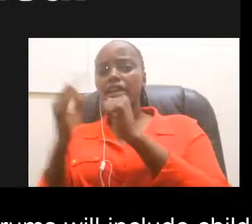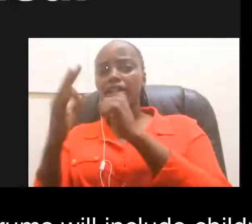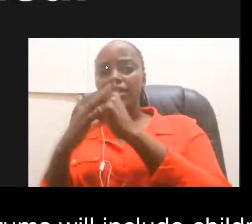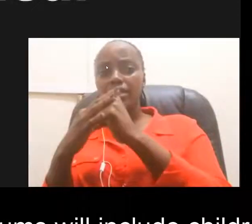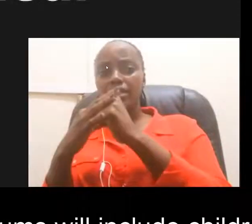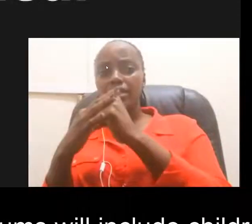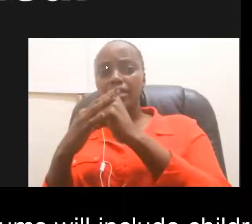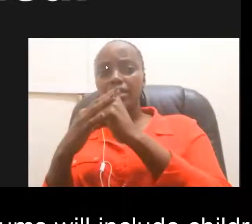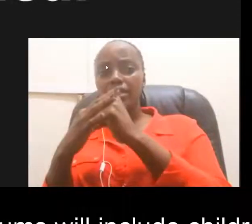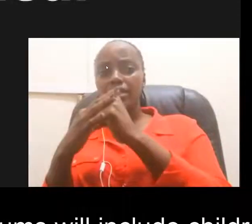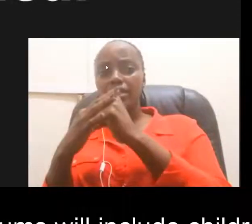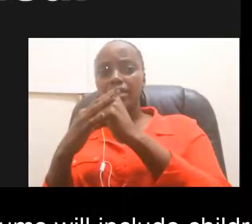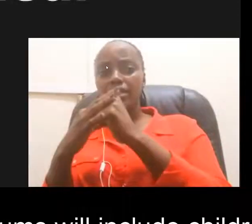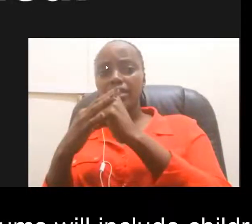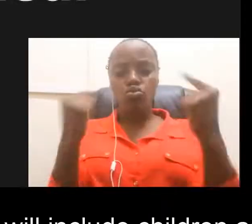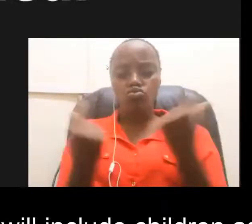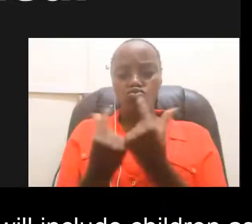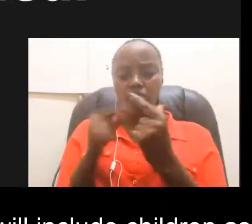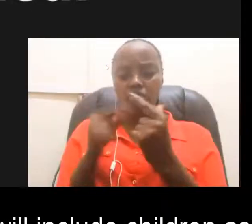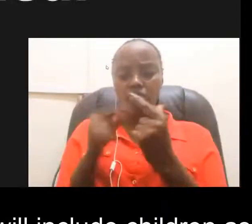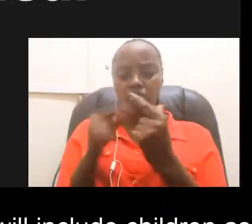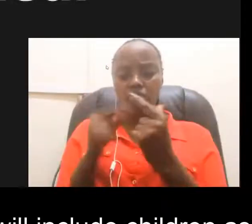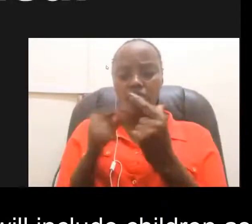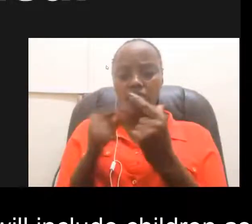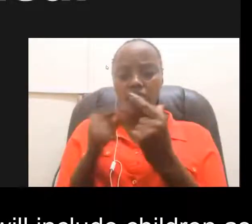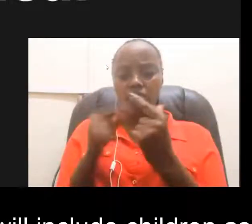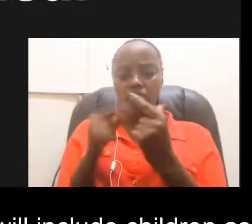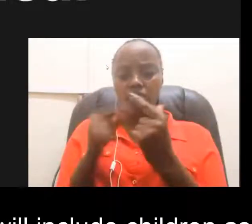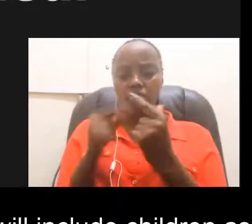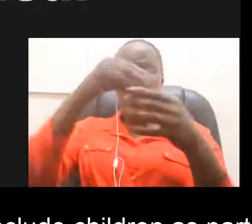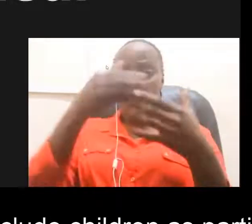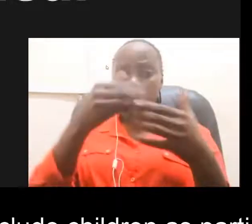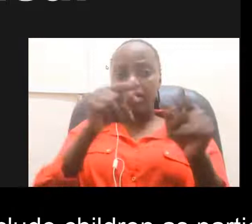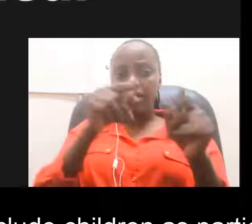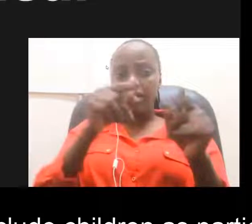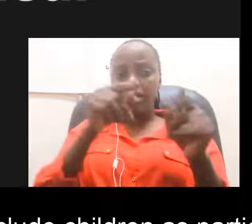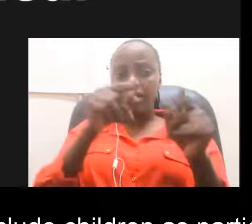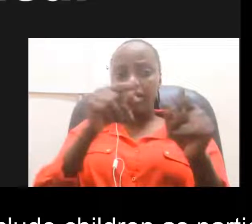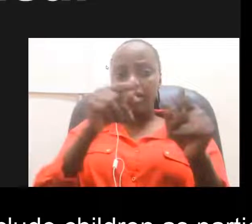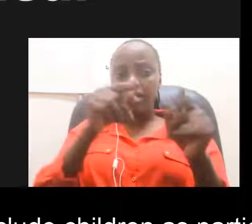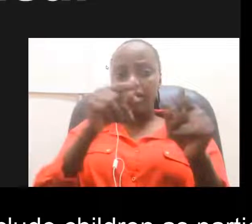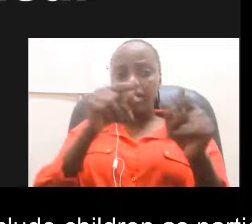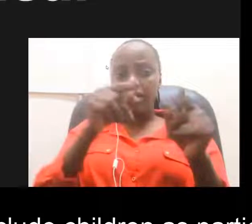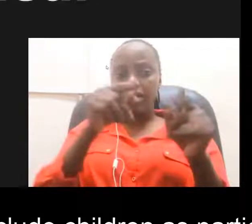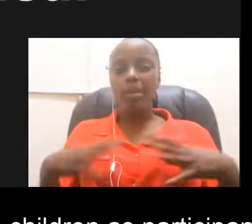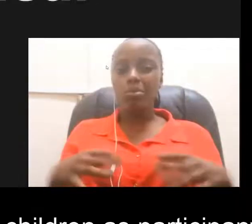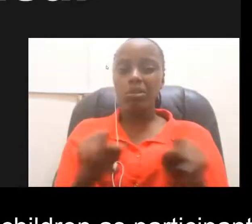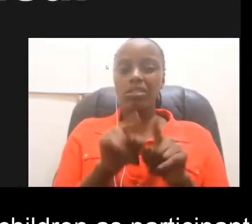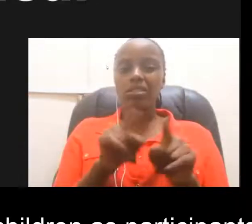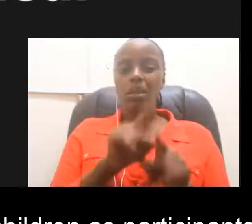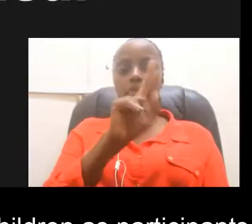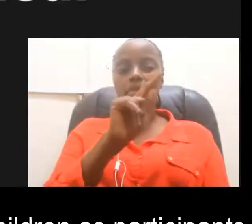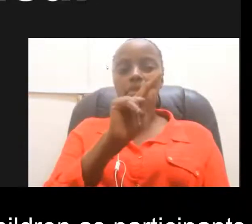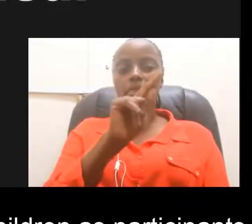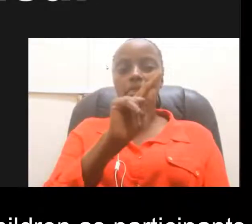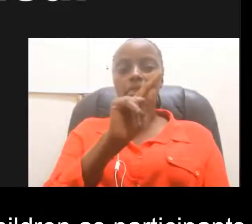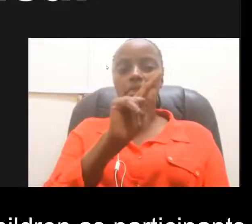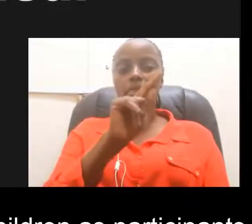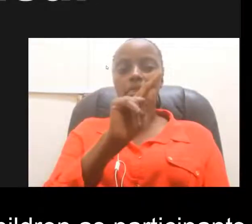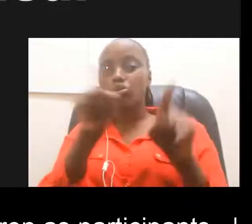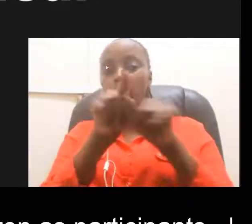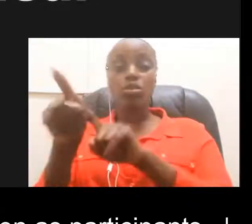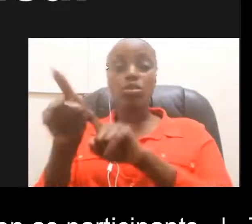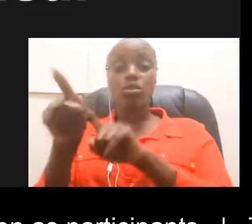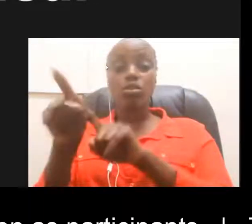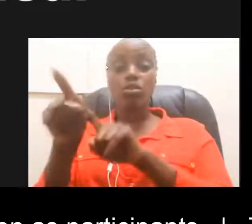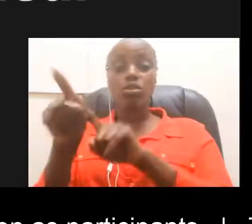that cohort also falls within the adolescent and young people cohort as well. But they are still children